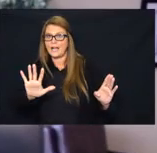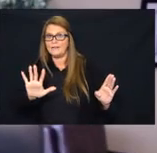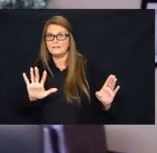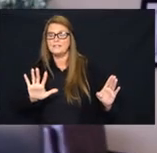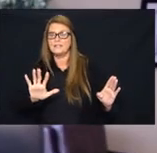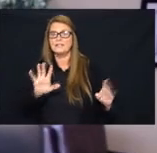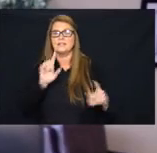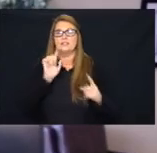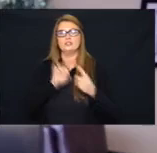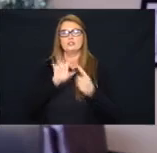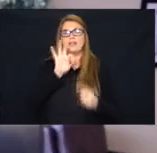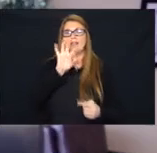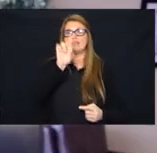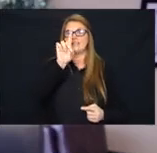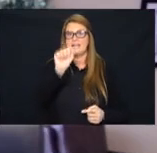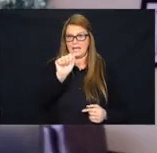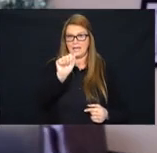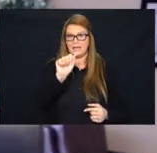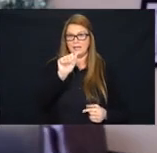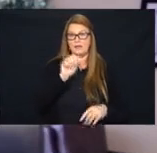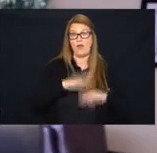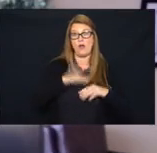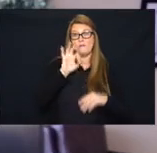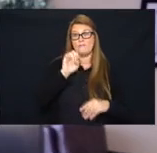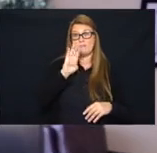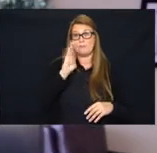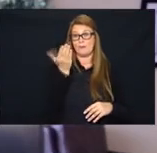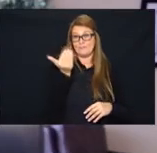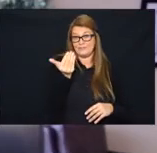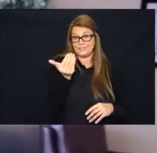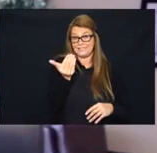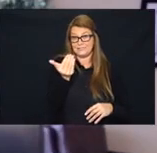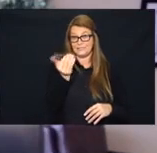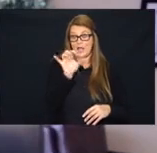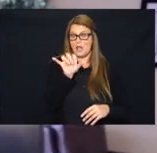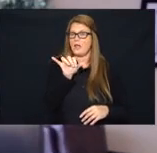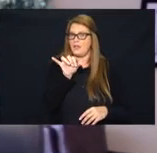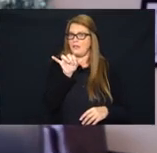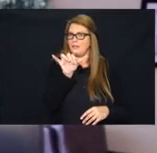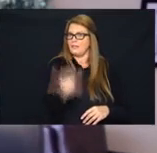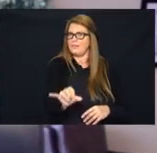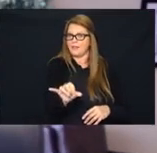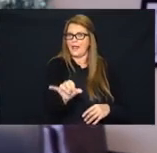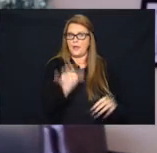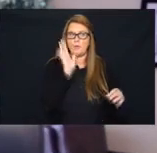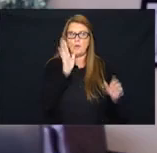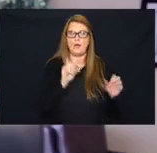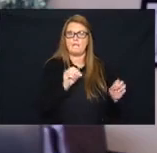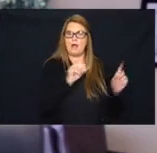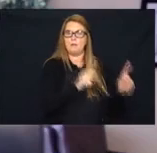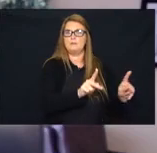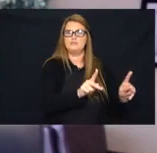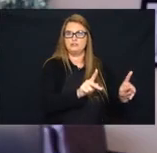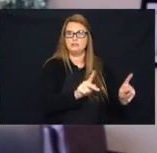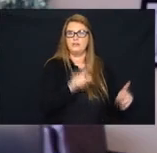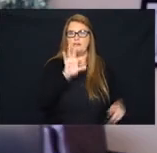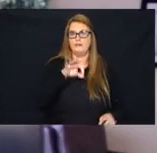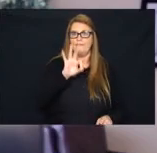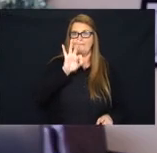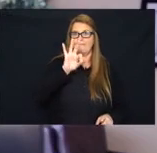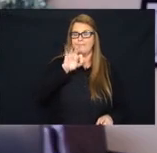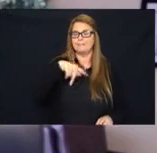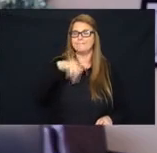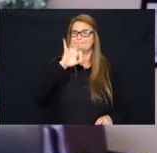February 15th. And that is going to be an opportunity where Pfizer and